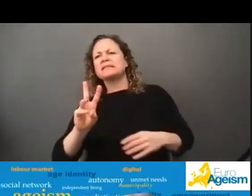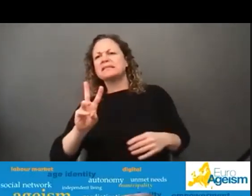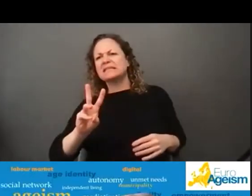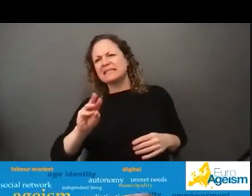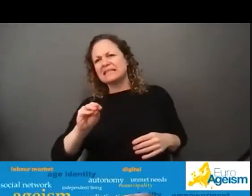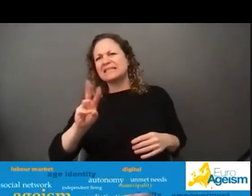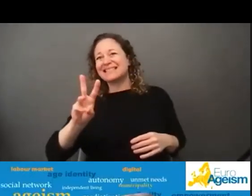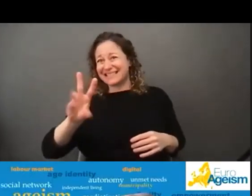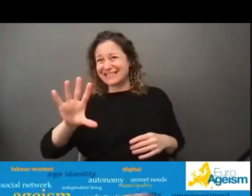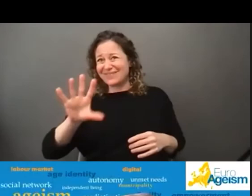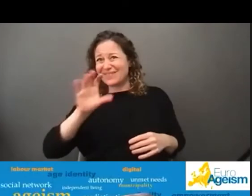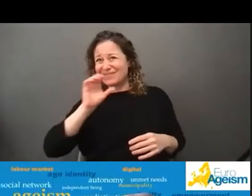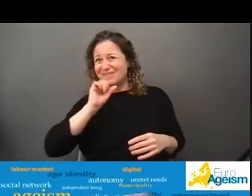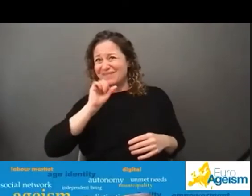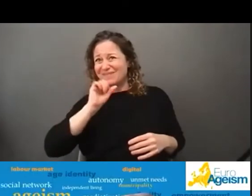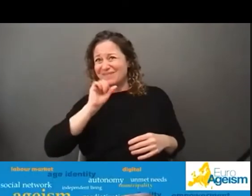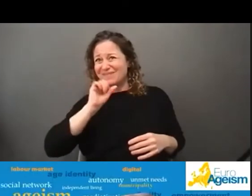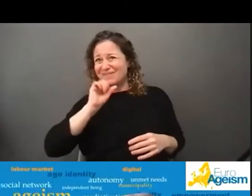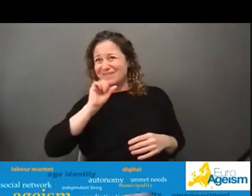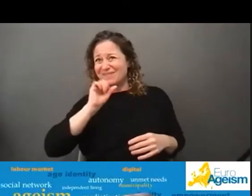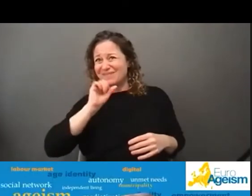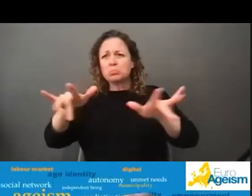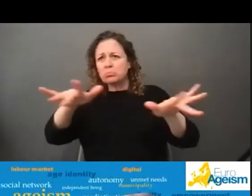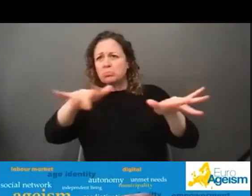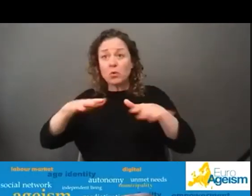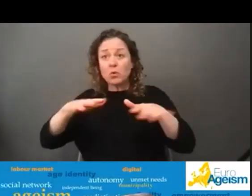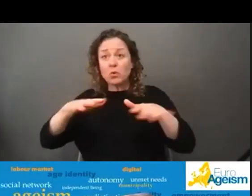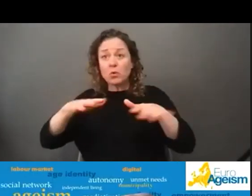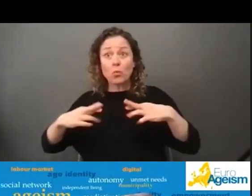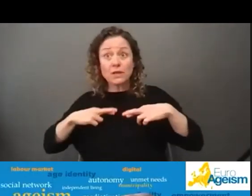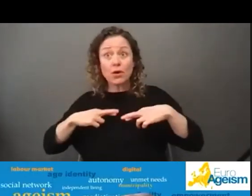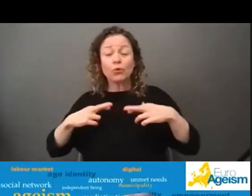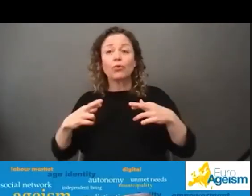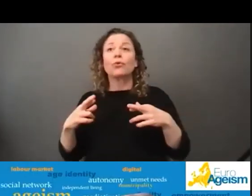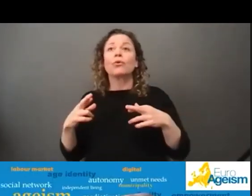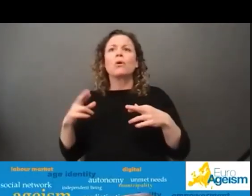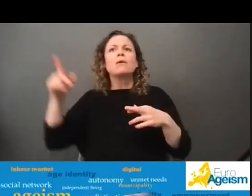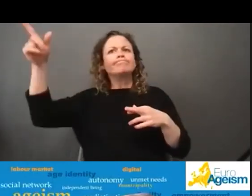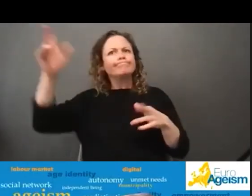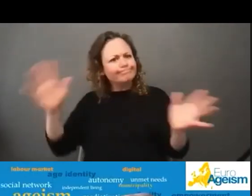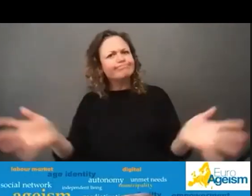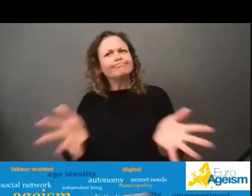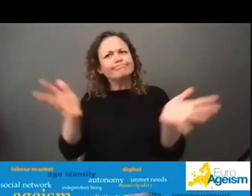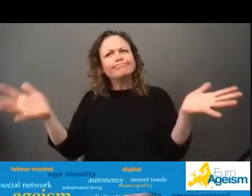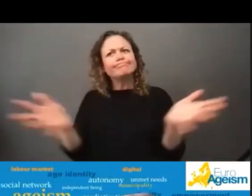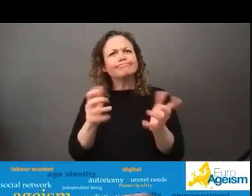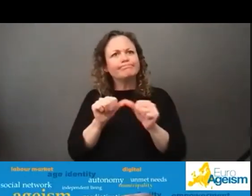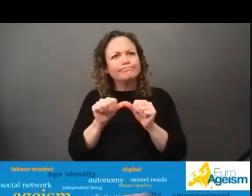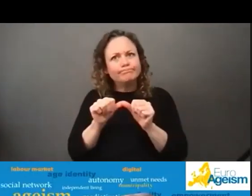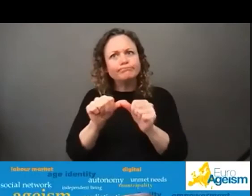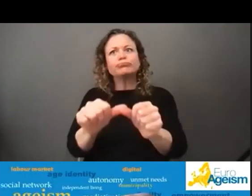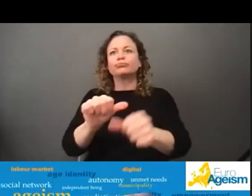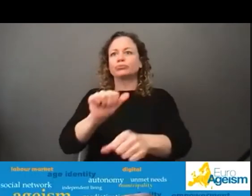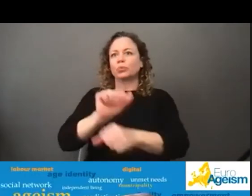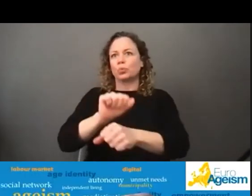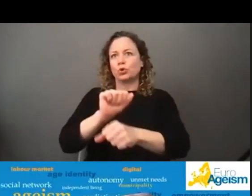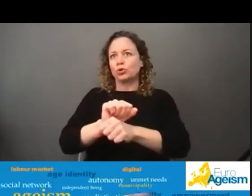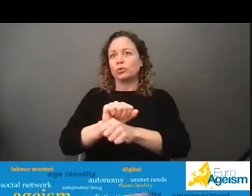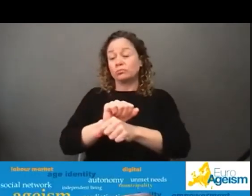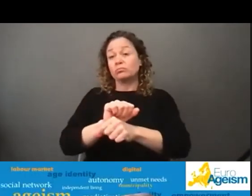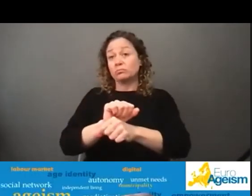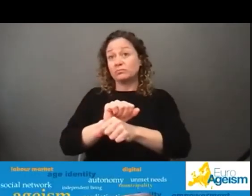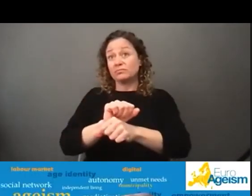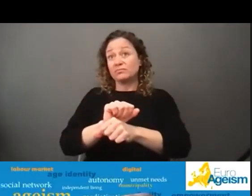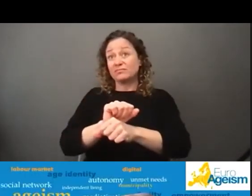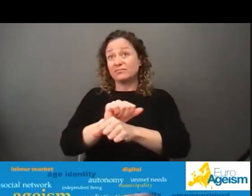But what's legislated is that there's an extension to continue employment, and the target into 2030 in Singapore is actually up